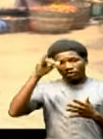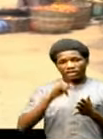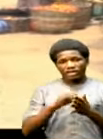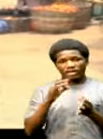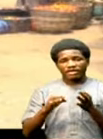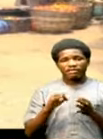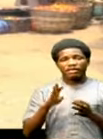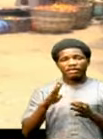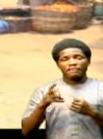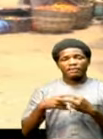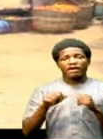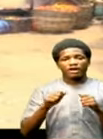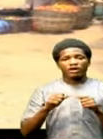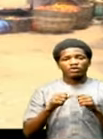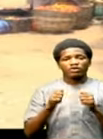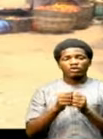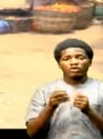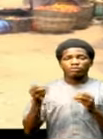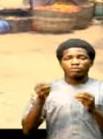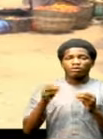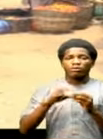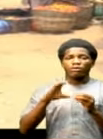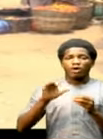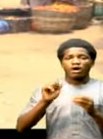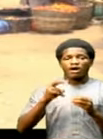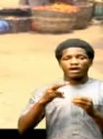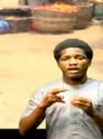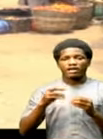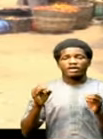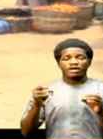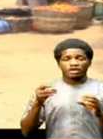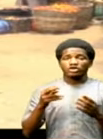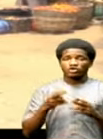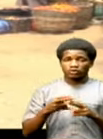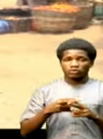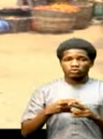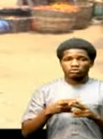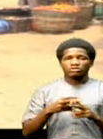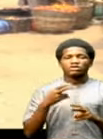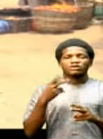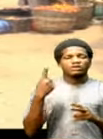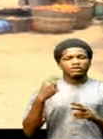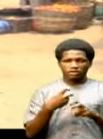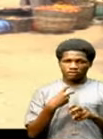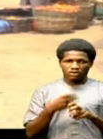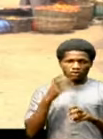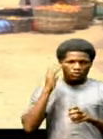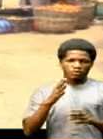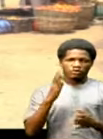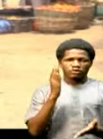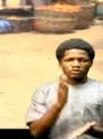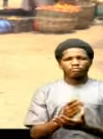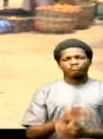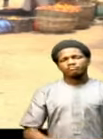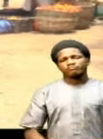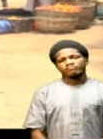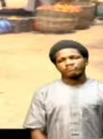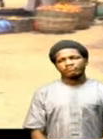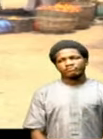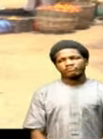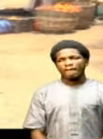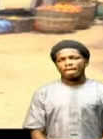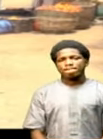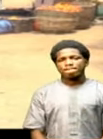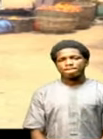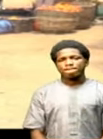with more cash disbursements, in no time the hardship will be a thing of the past. In Abuja,